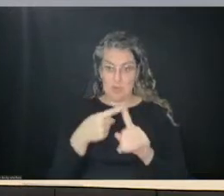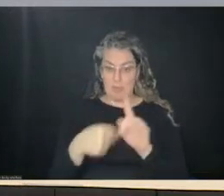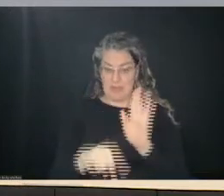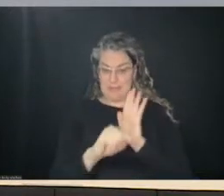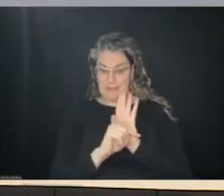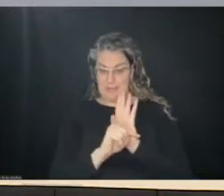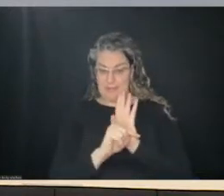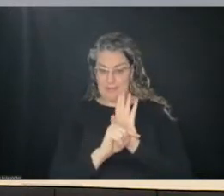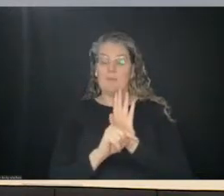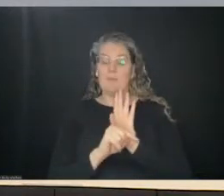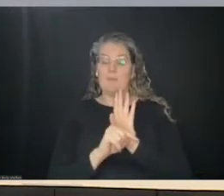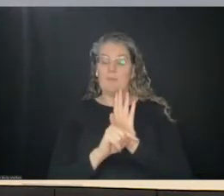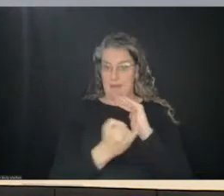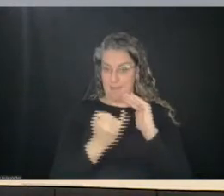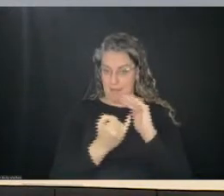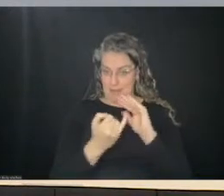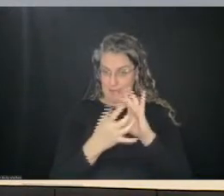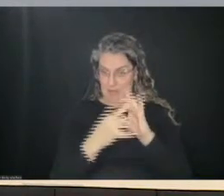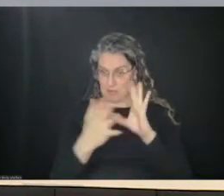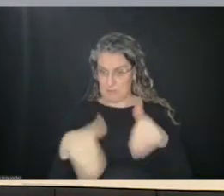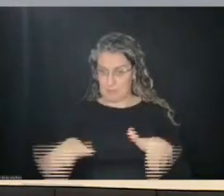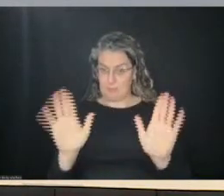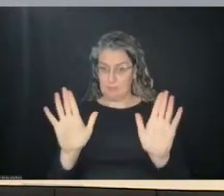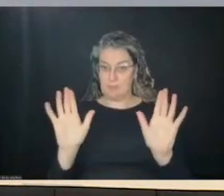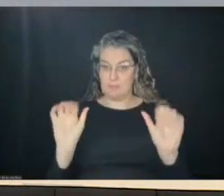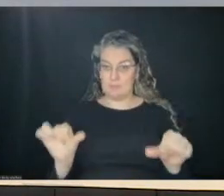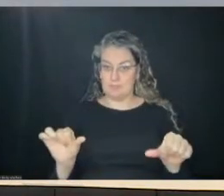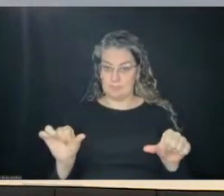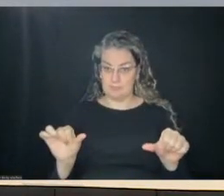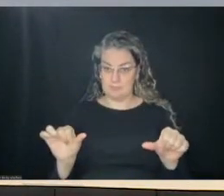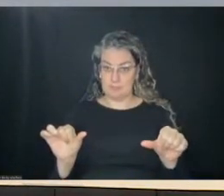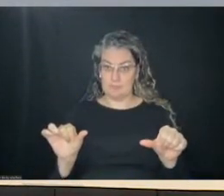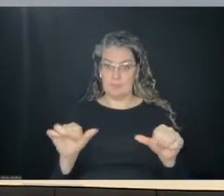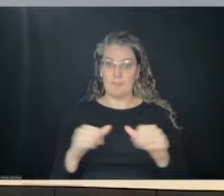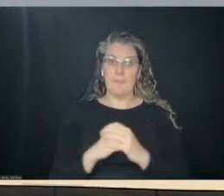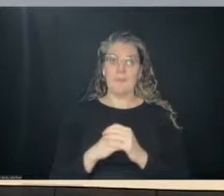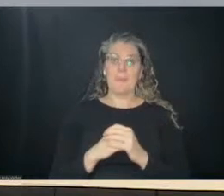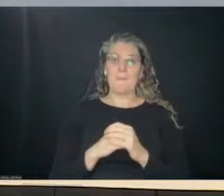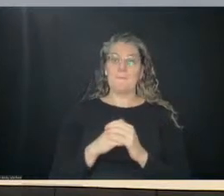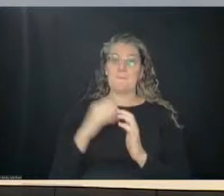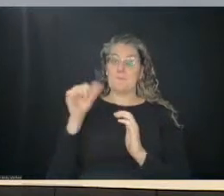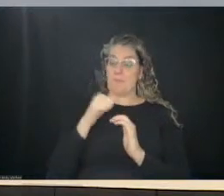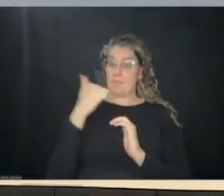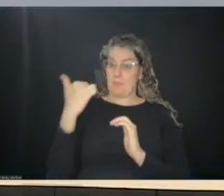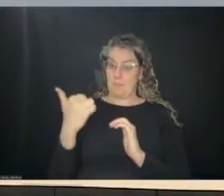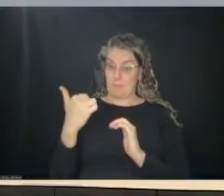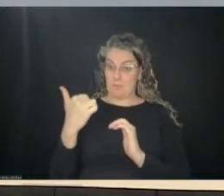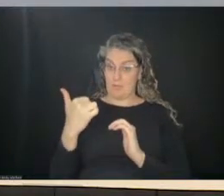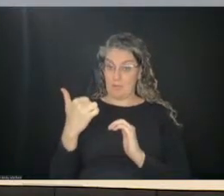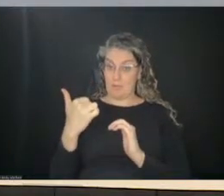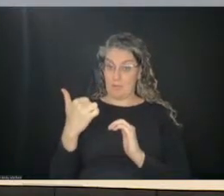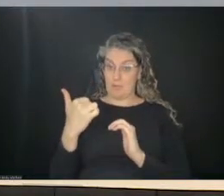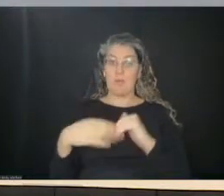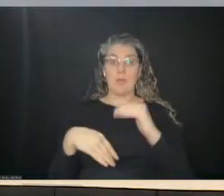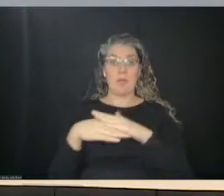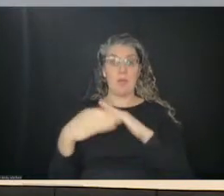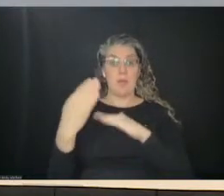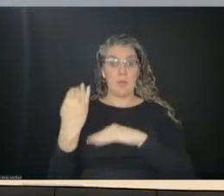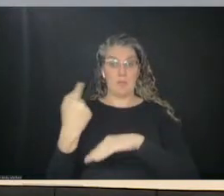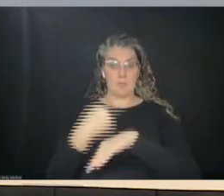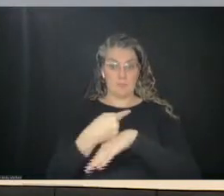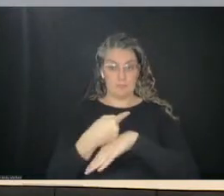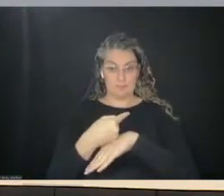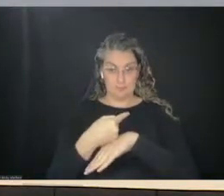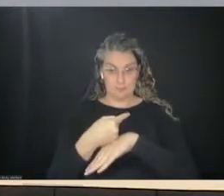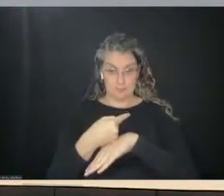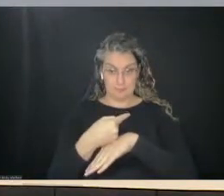Self-isolation for positive cases and all close contacts will continue to be 14 days. After June 27th, in